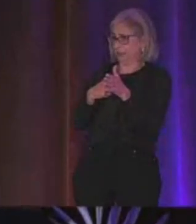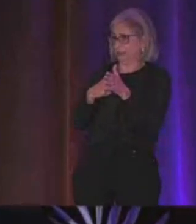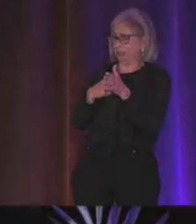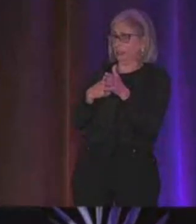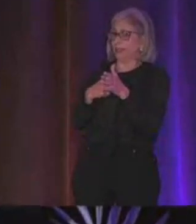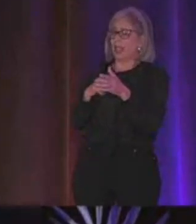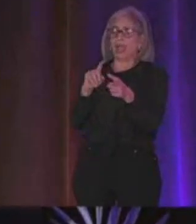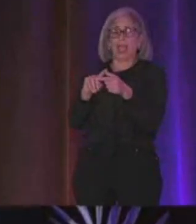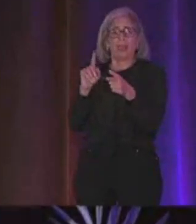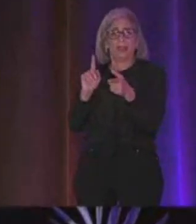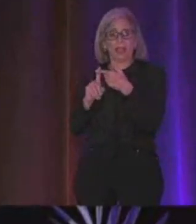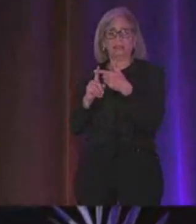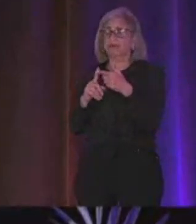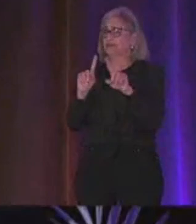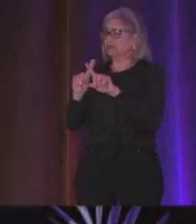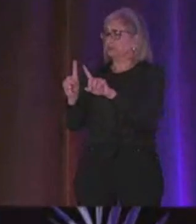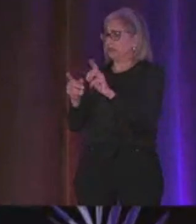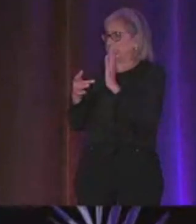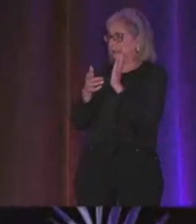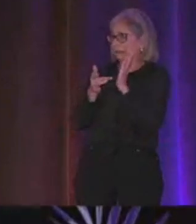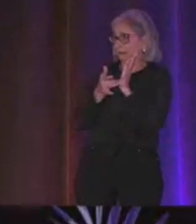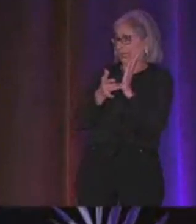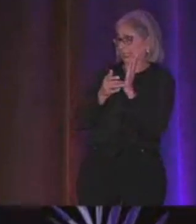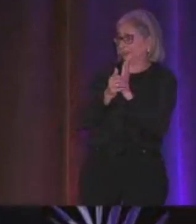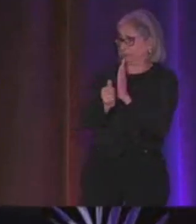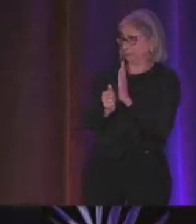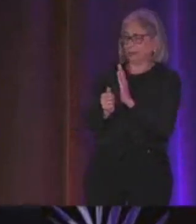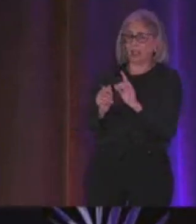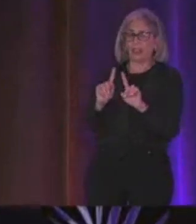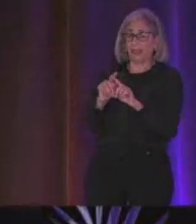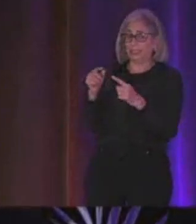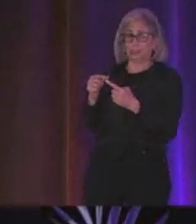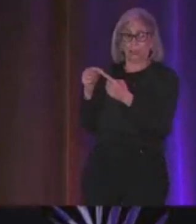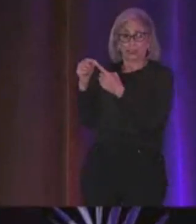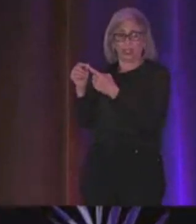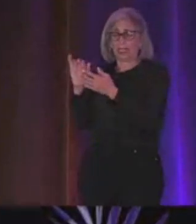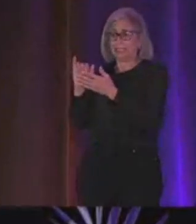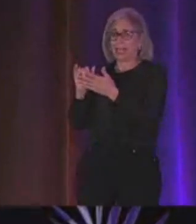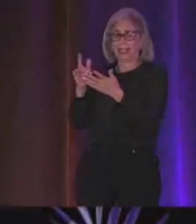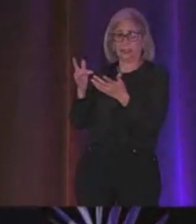adopt quantization techniques. Again, we already know that specialized hardwares are